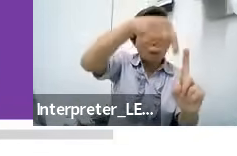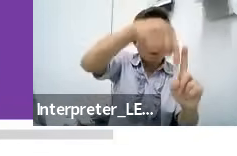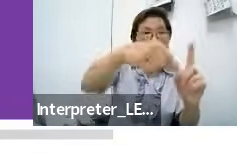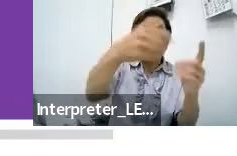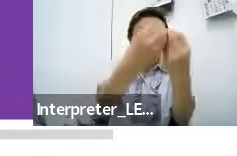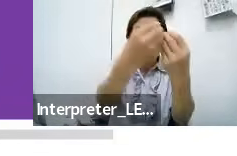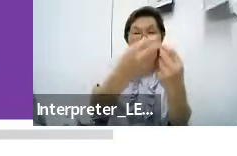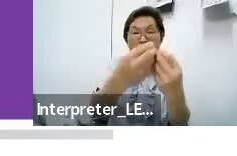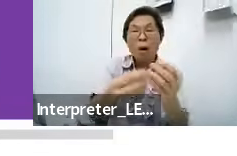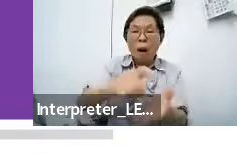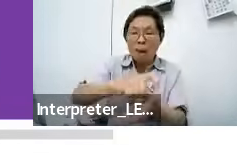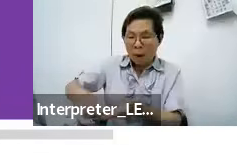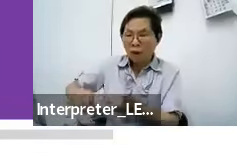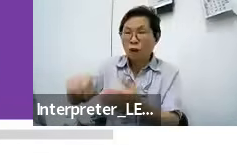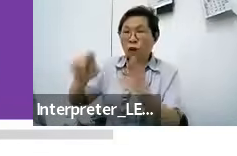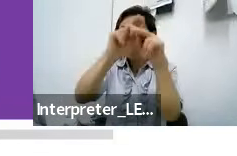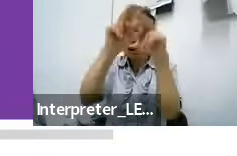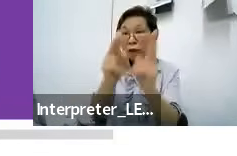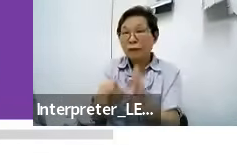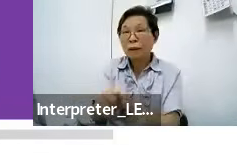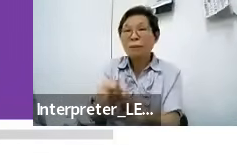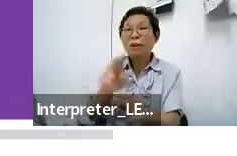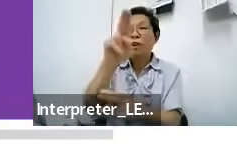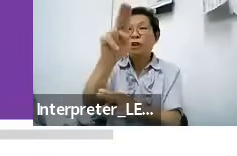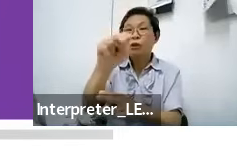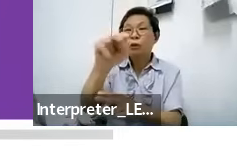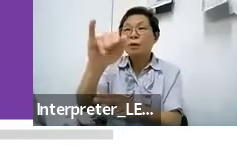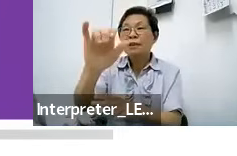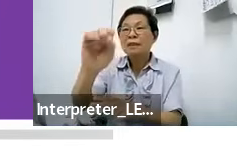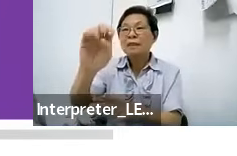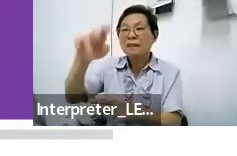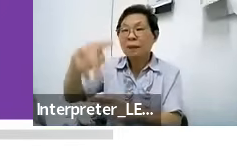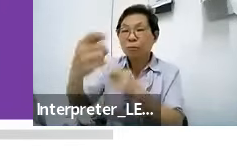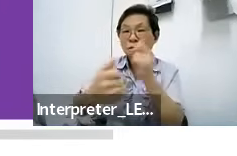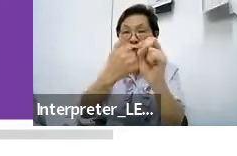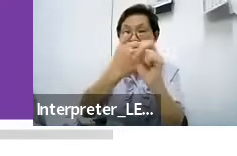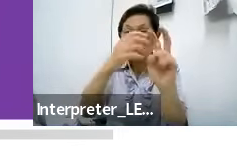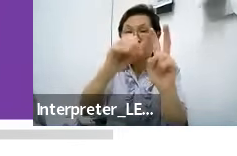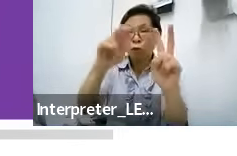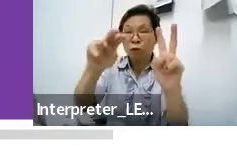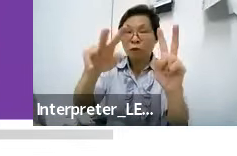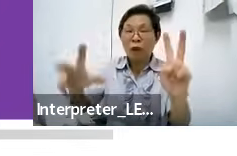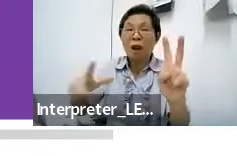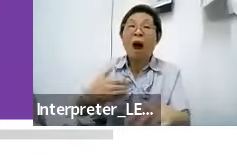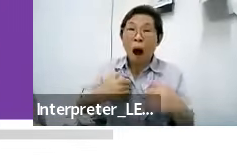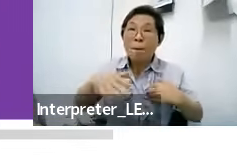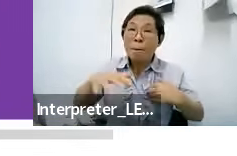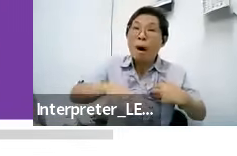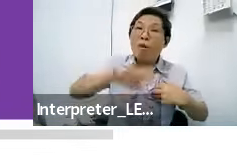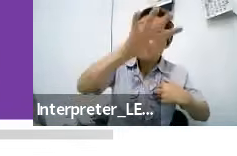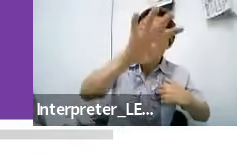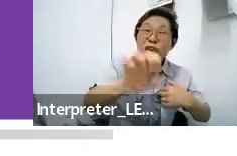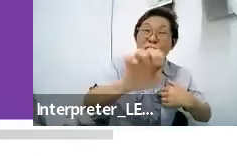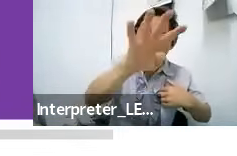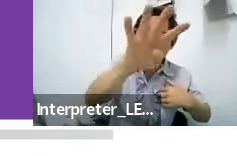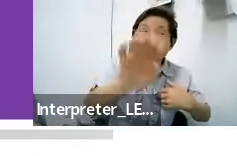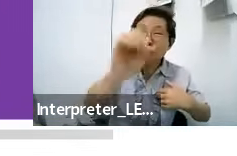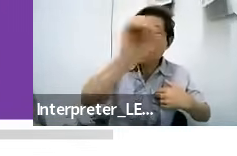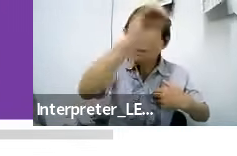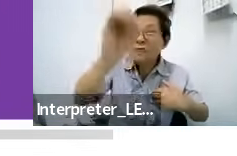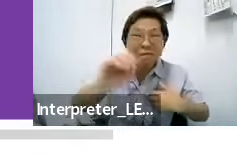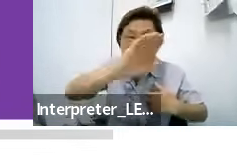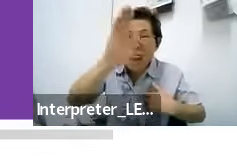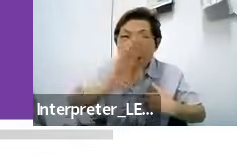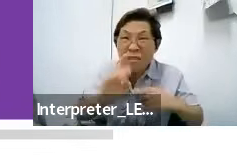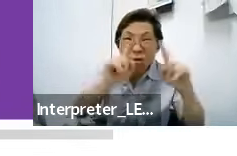published by UNICEF in 2023, there are still 40% of them who have maybe never attended